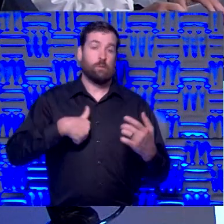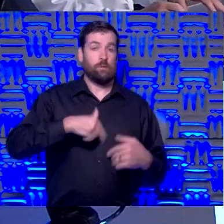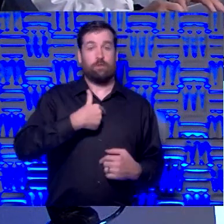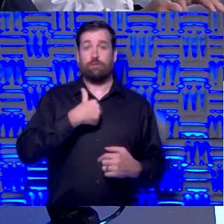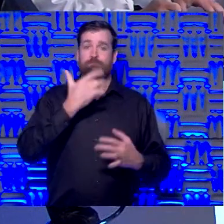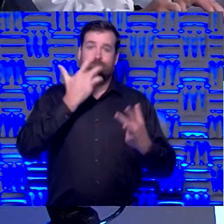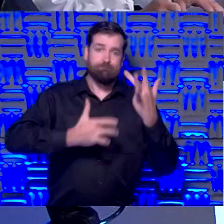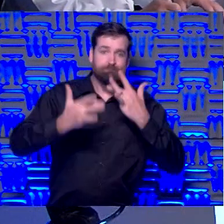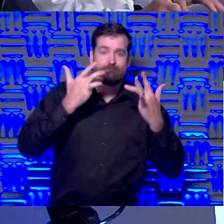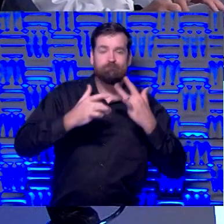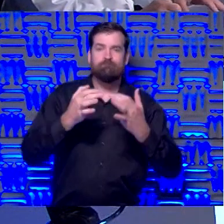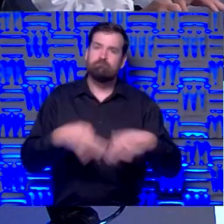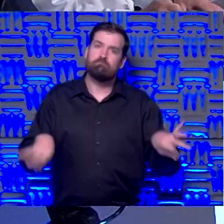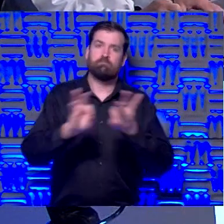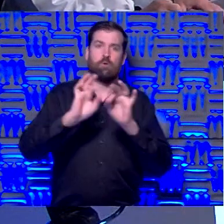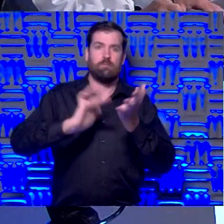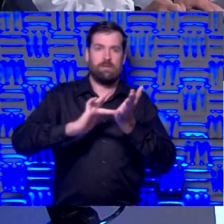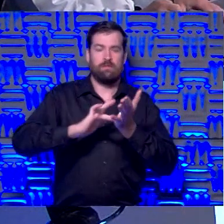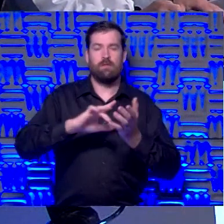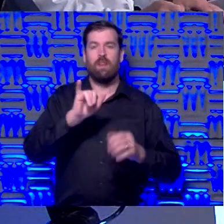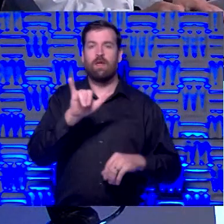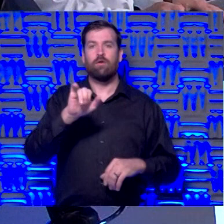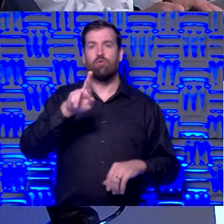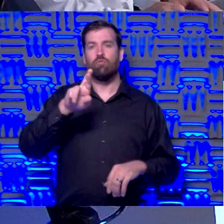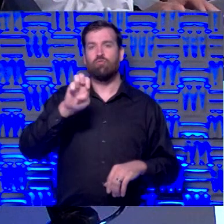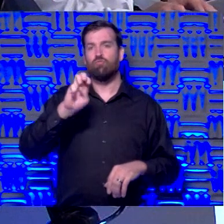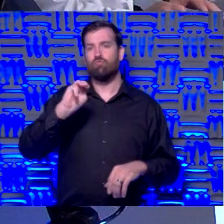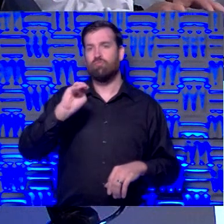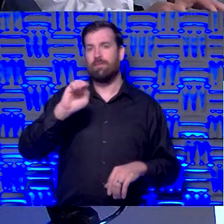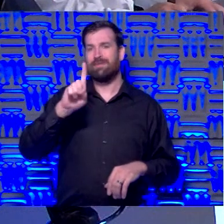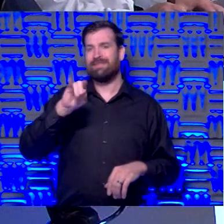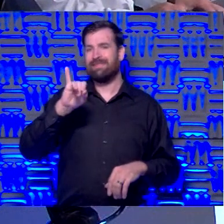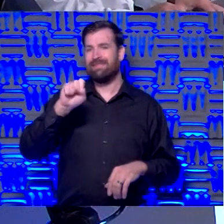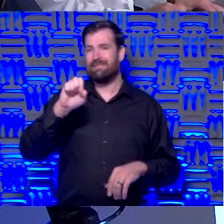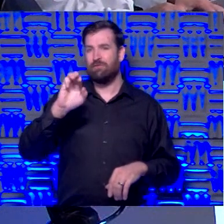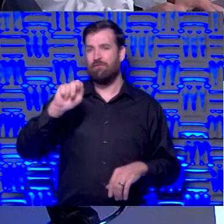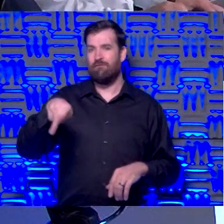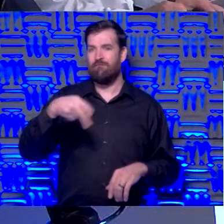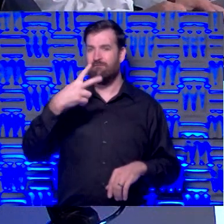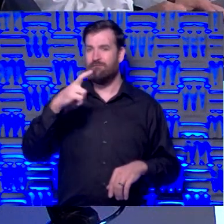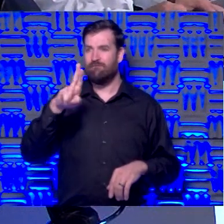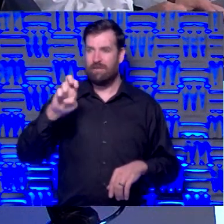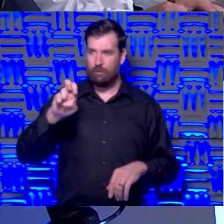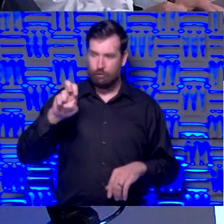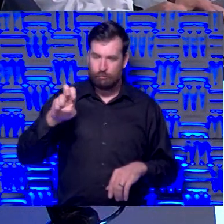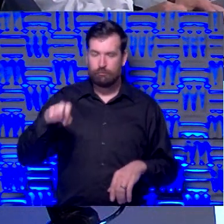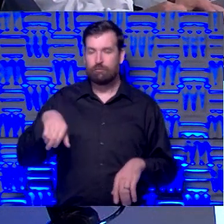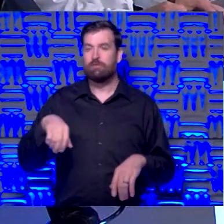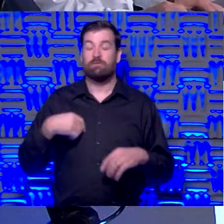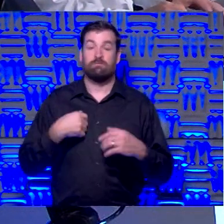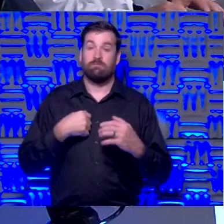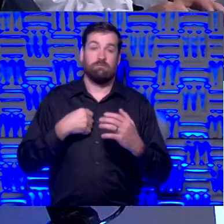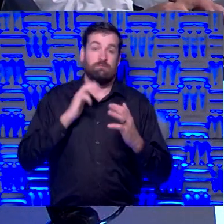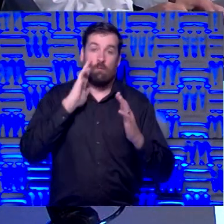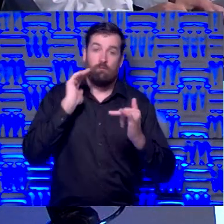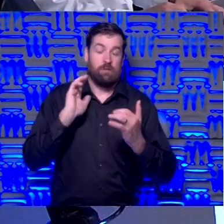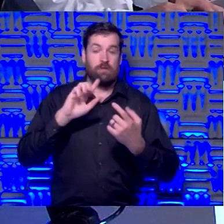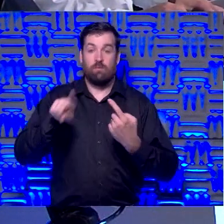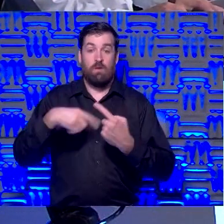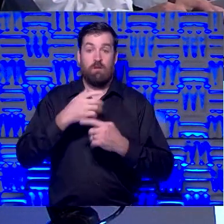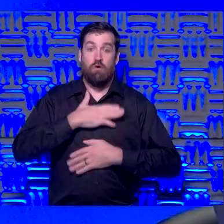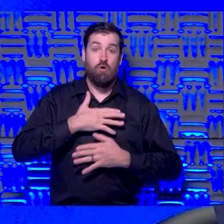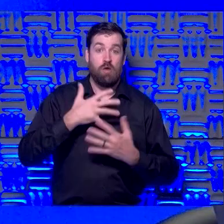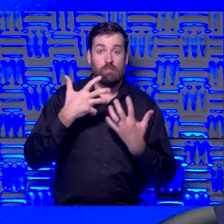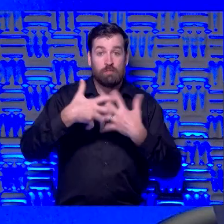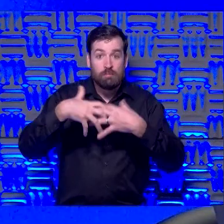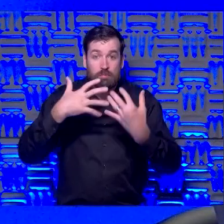of critical medicines such as remdesivir. Hopefully we don't run short of the critical medicines that when you're on the vent to keep